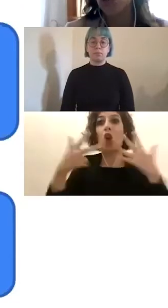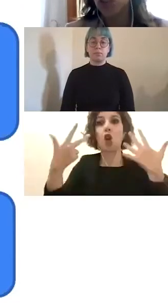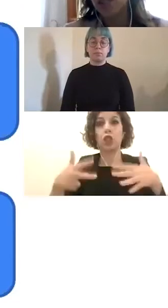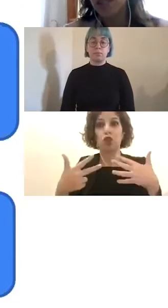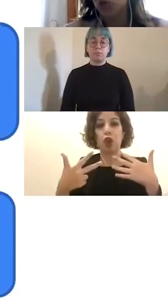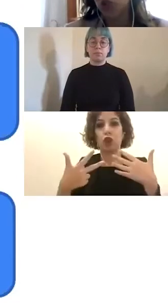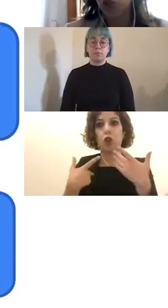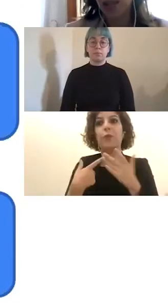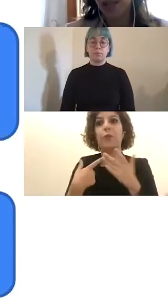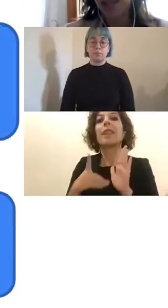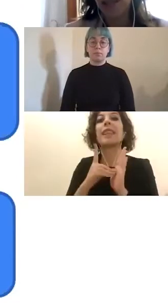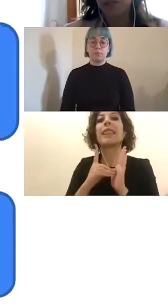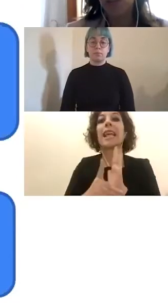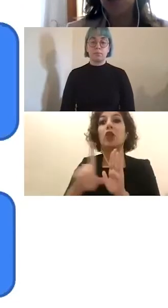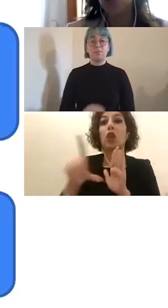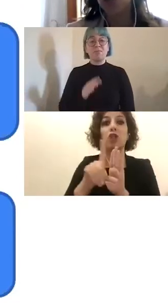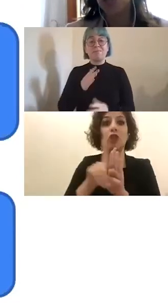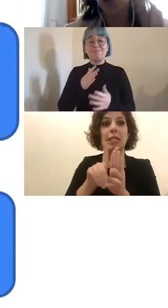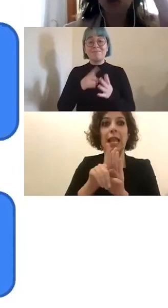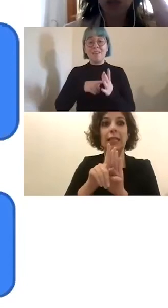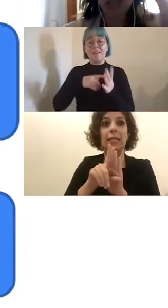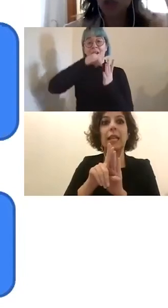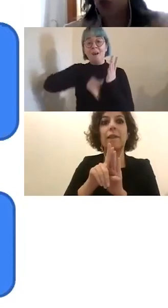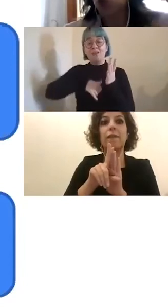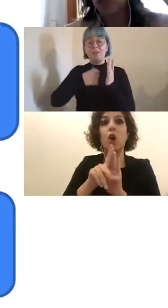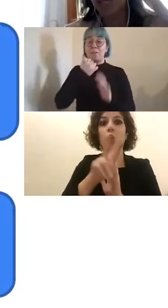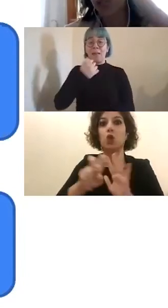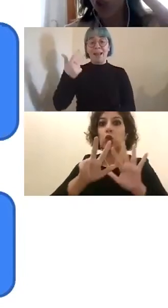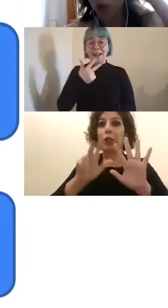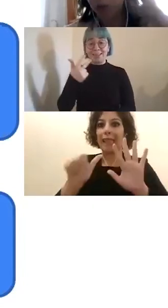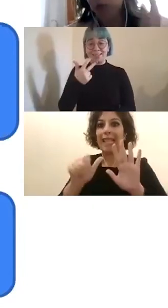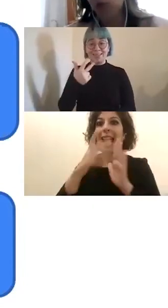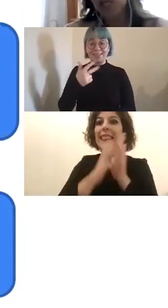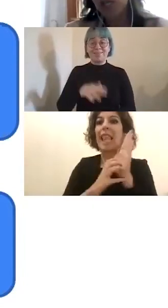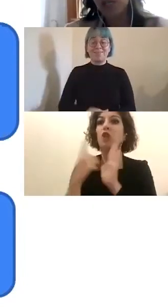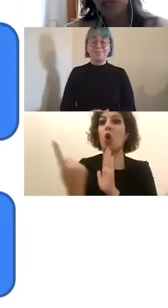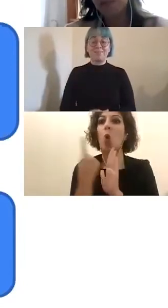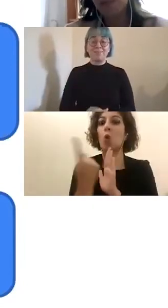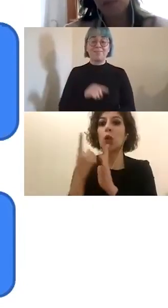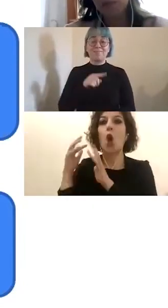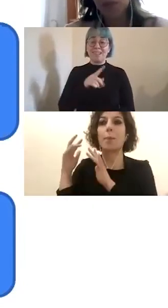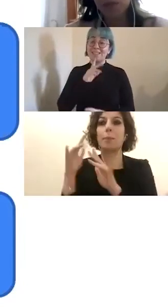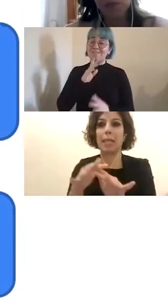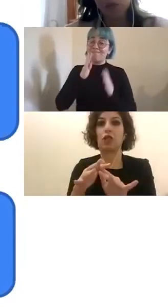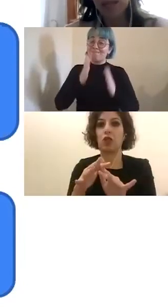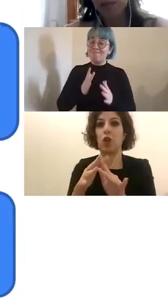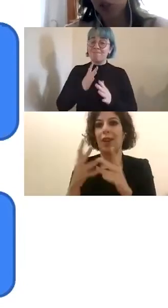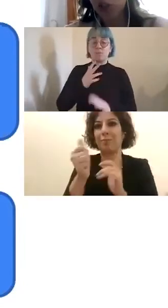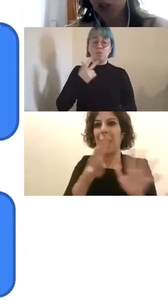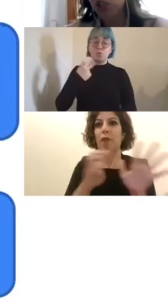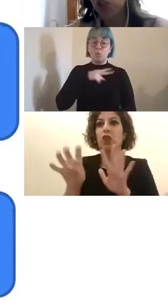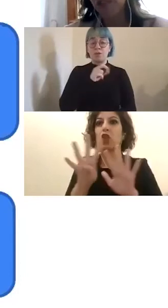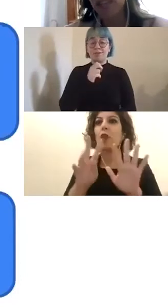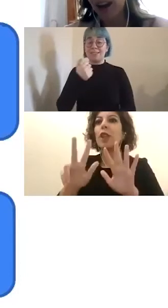Then there is Article 18 of Legislative Decree 286,